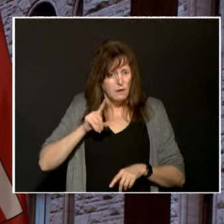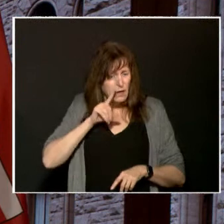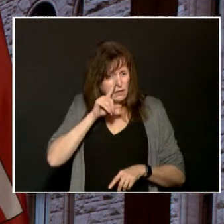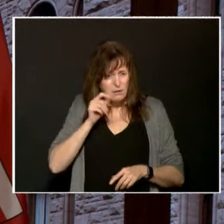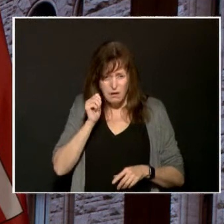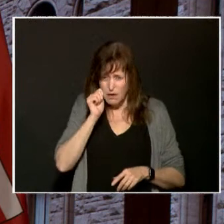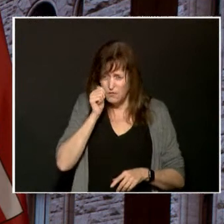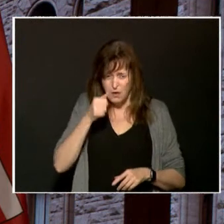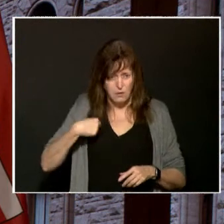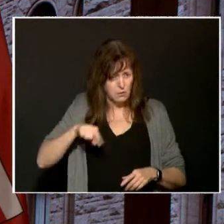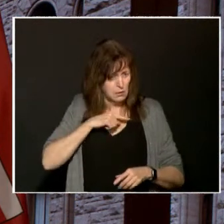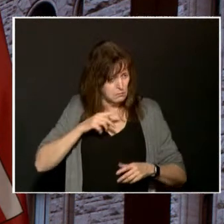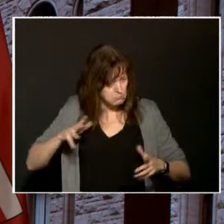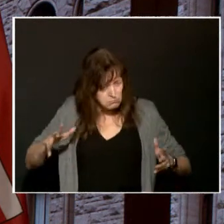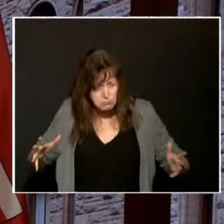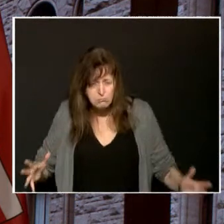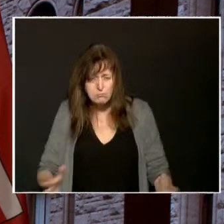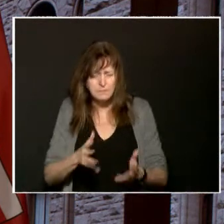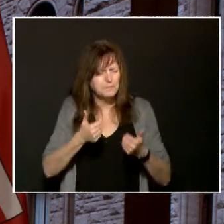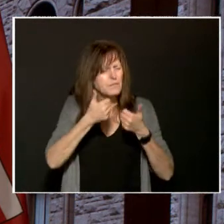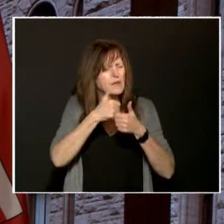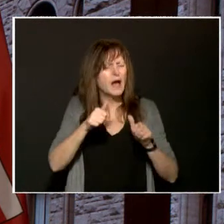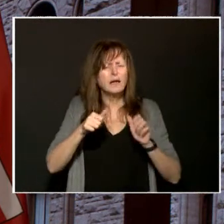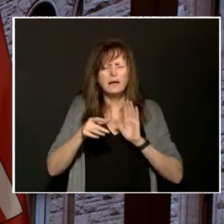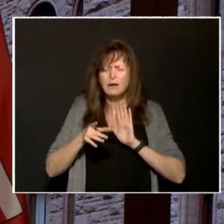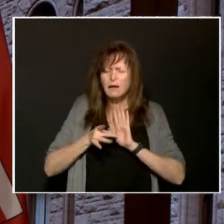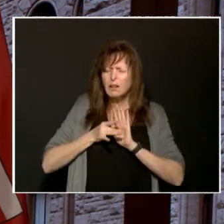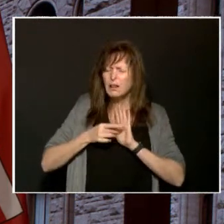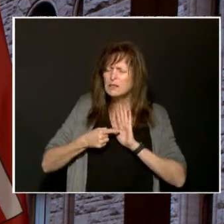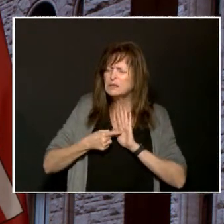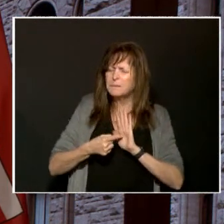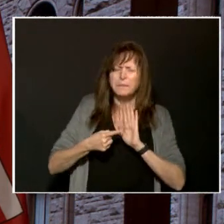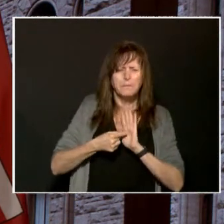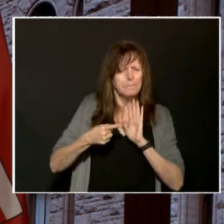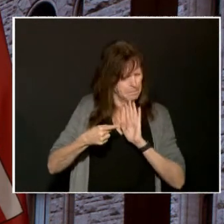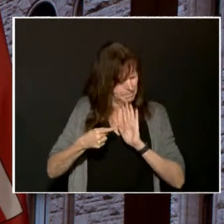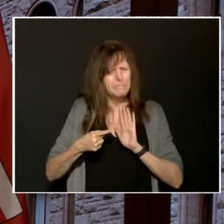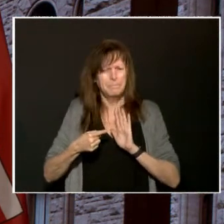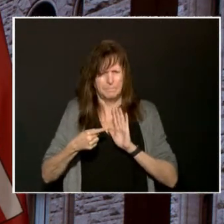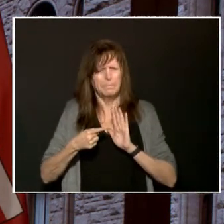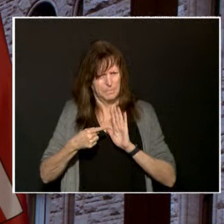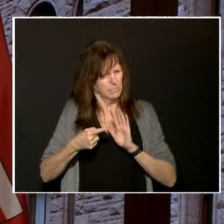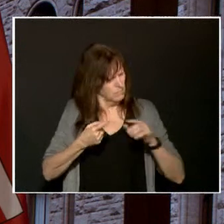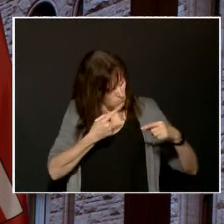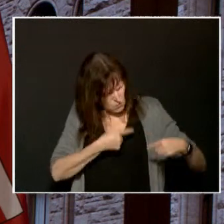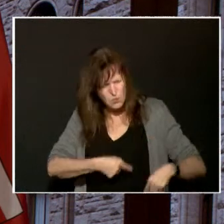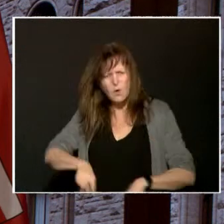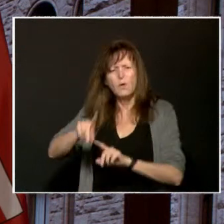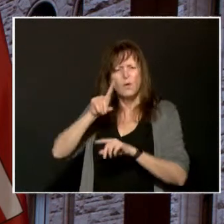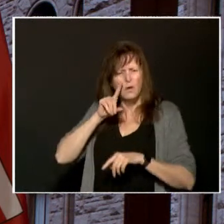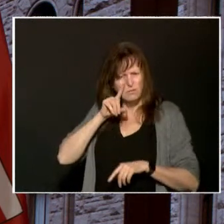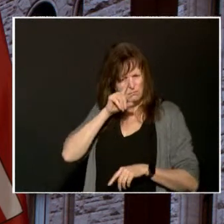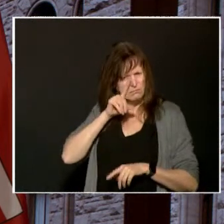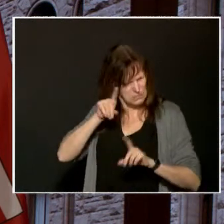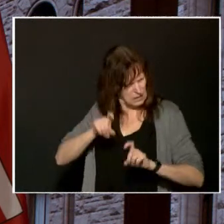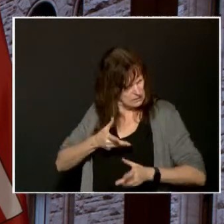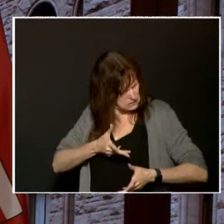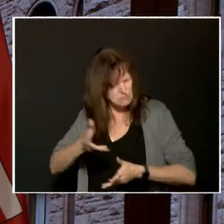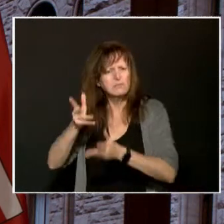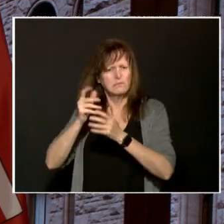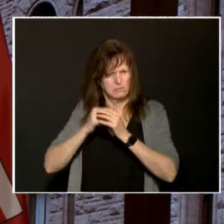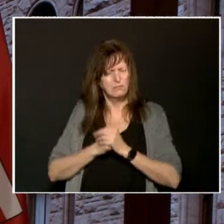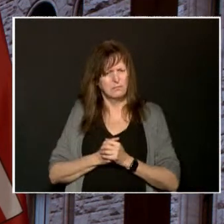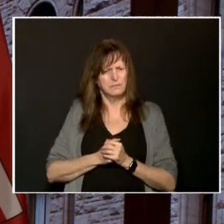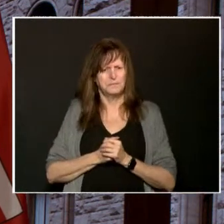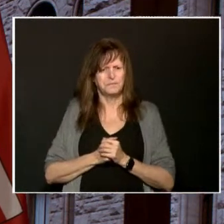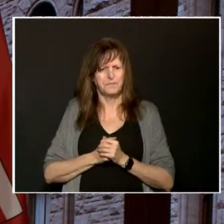has any symptoms suggestive of COVID-19 to get tested. We are doing